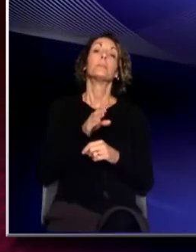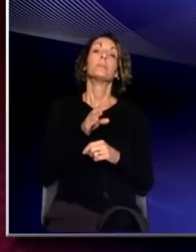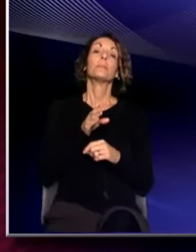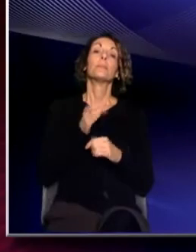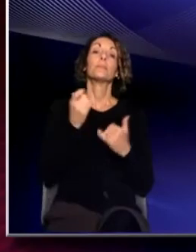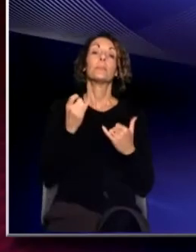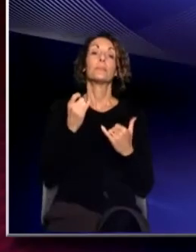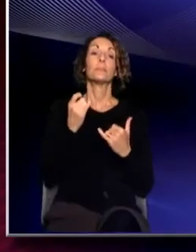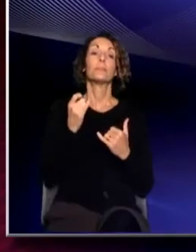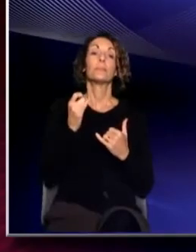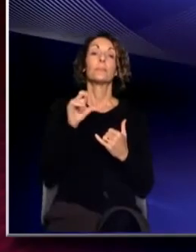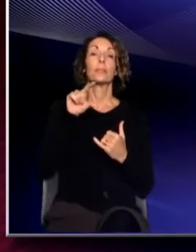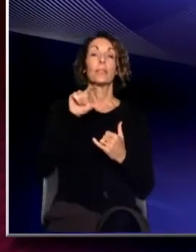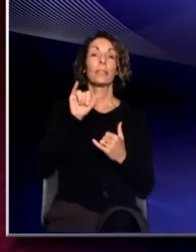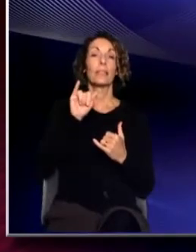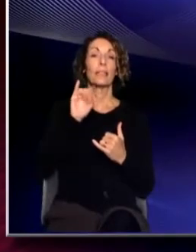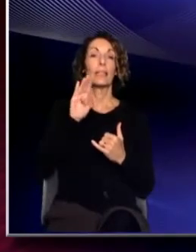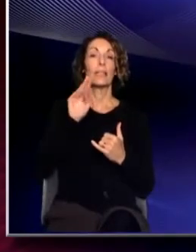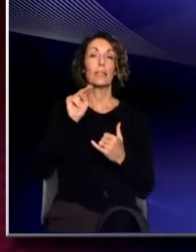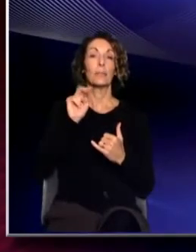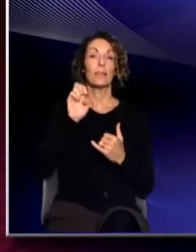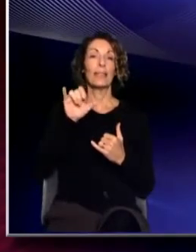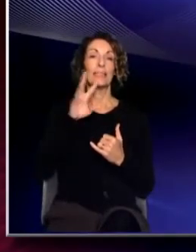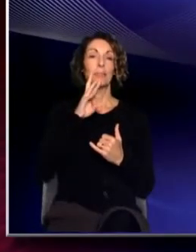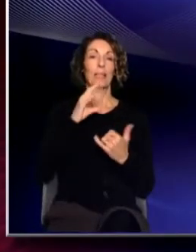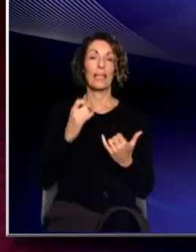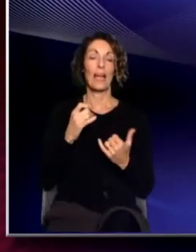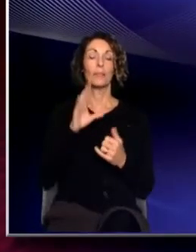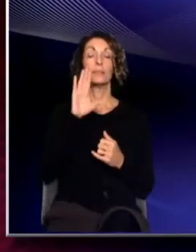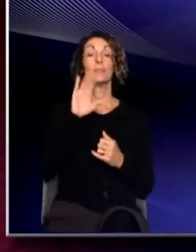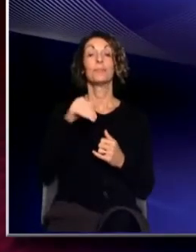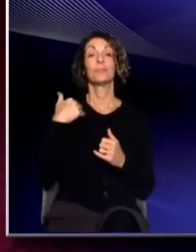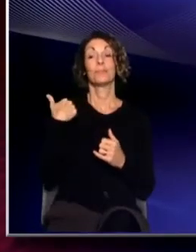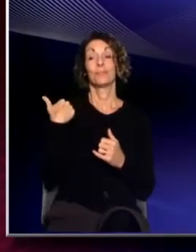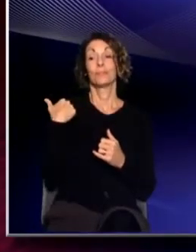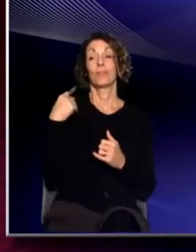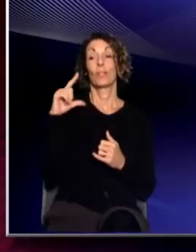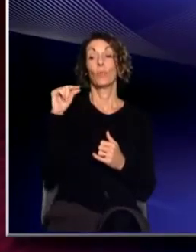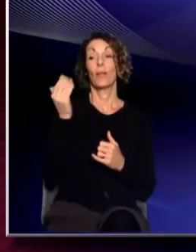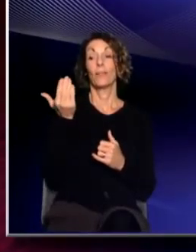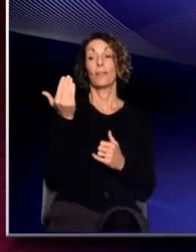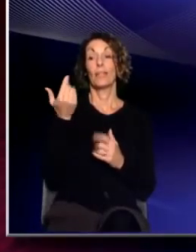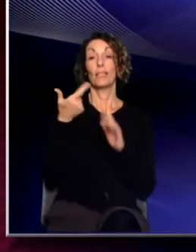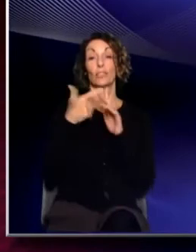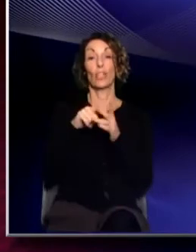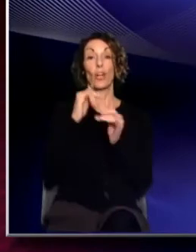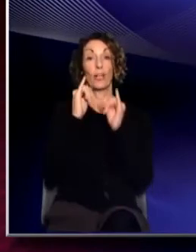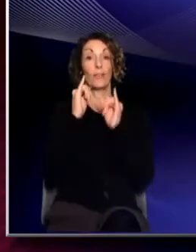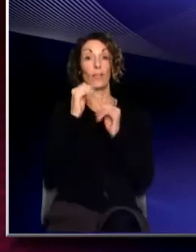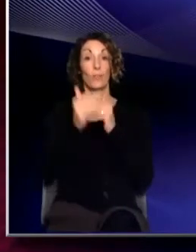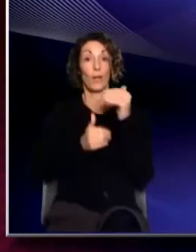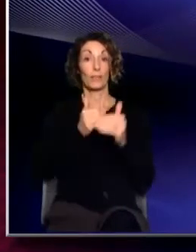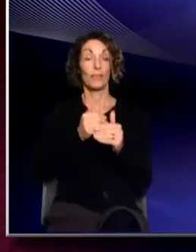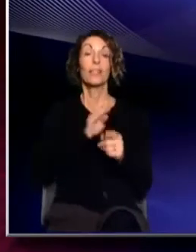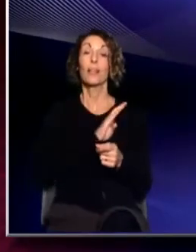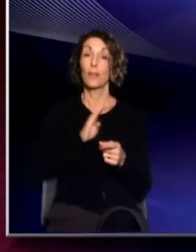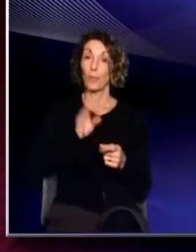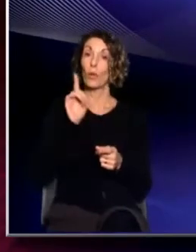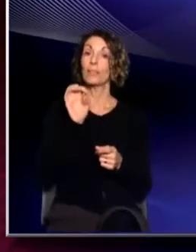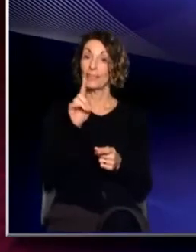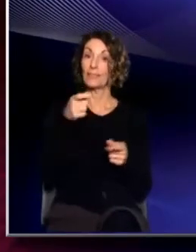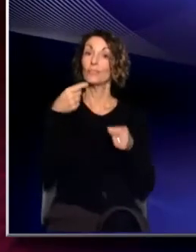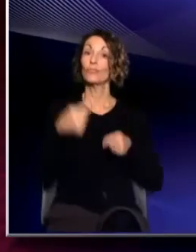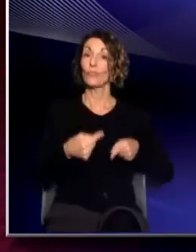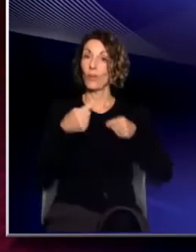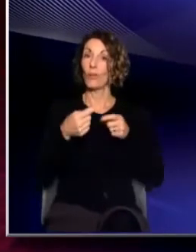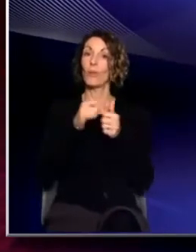this is Gibney speaking. In 2015, when we began the interviewing process, the board did struggle with this language and